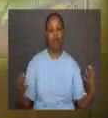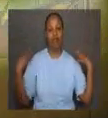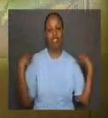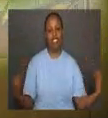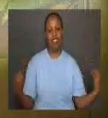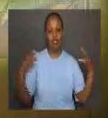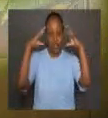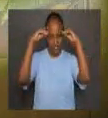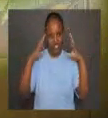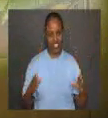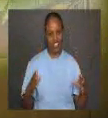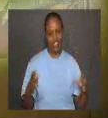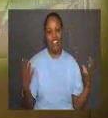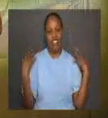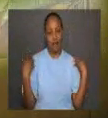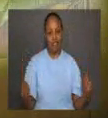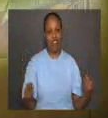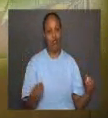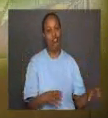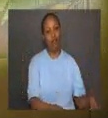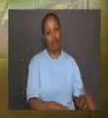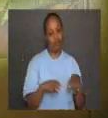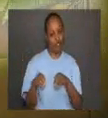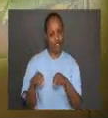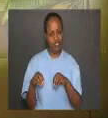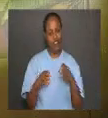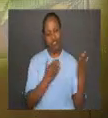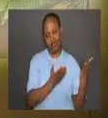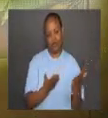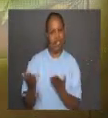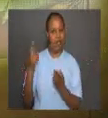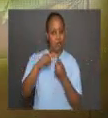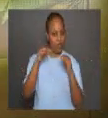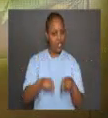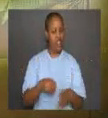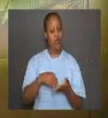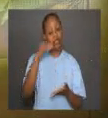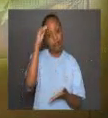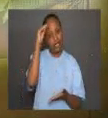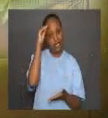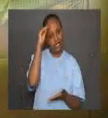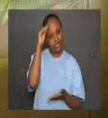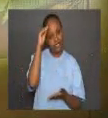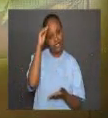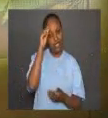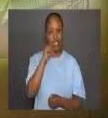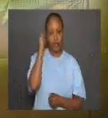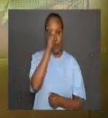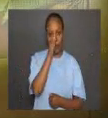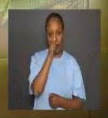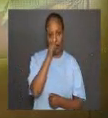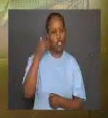Hello, teacher. Hello, students. Welcome to today's lesson on